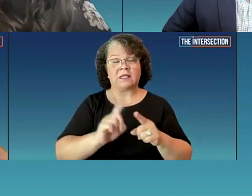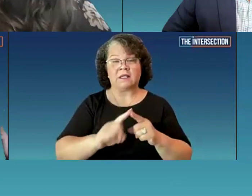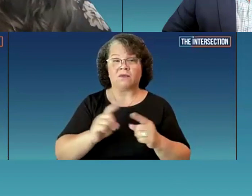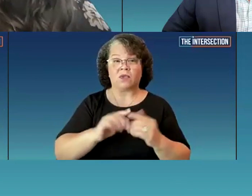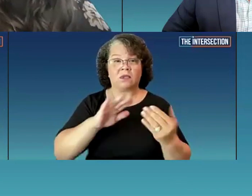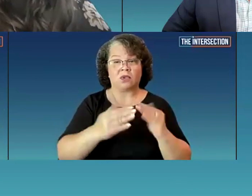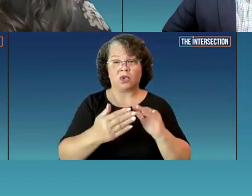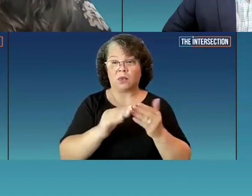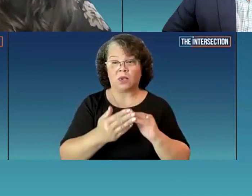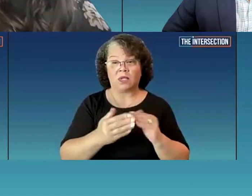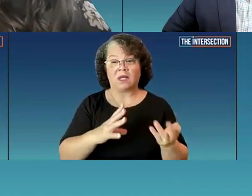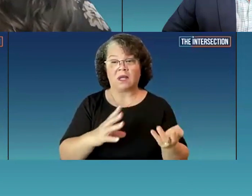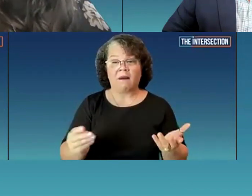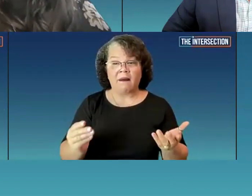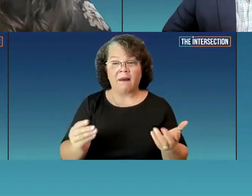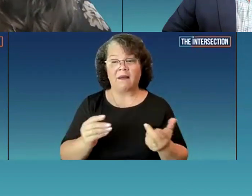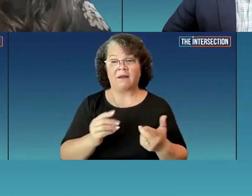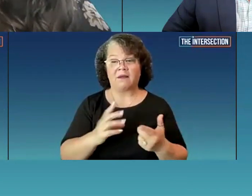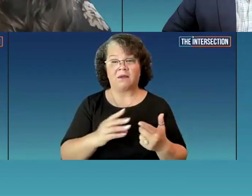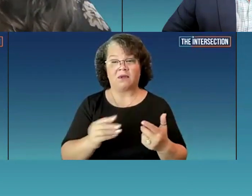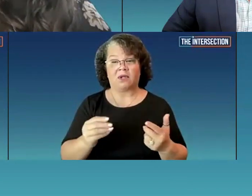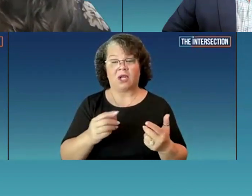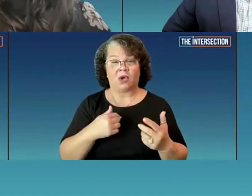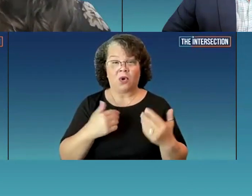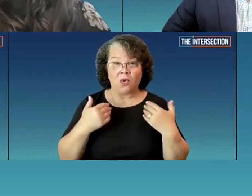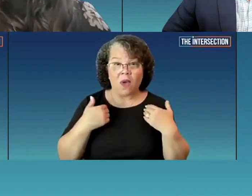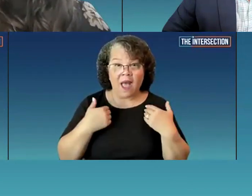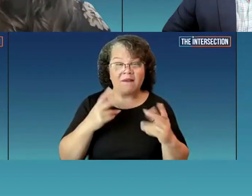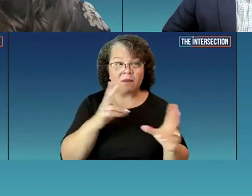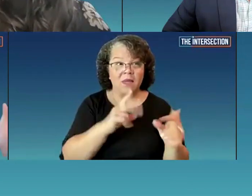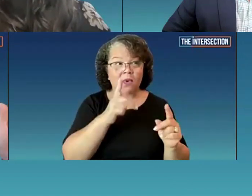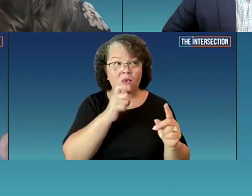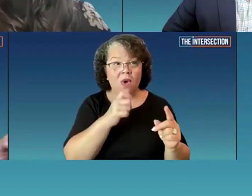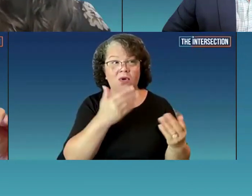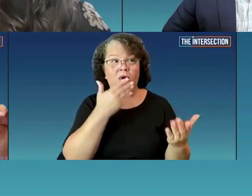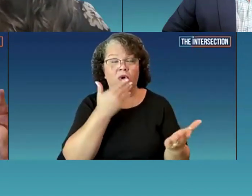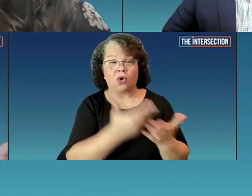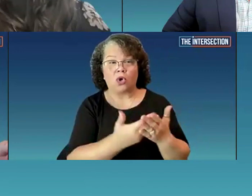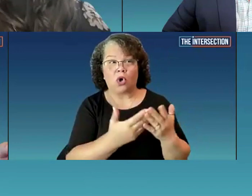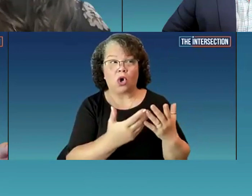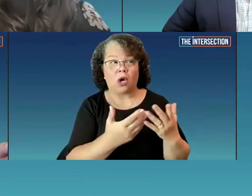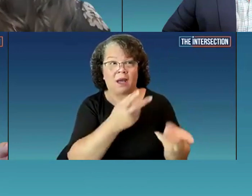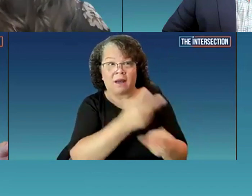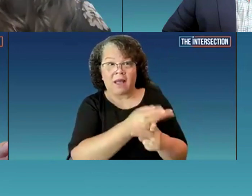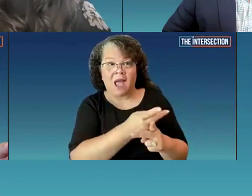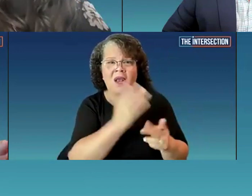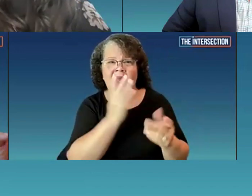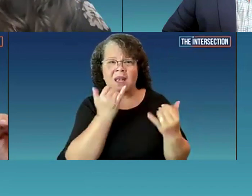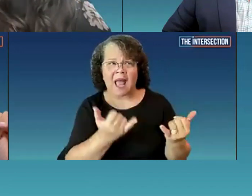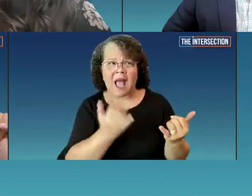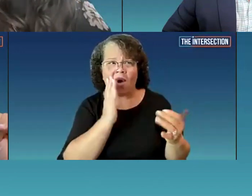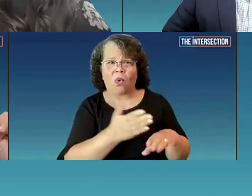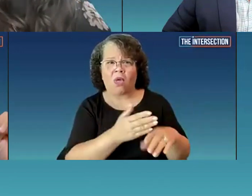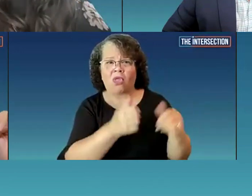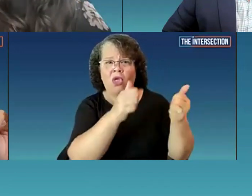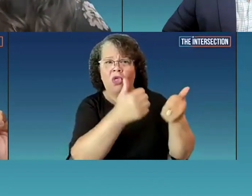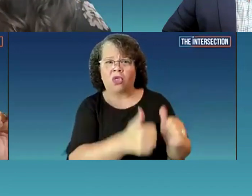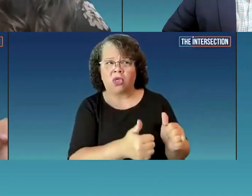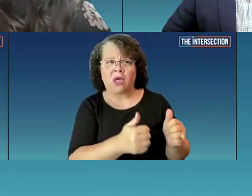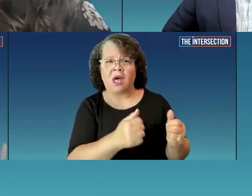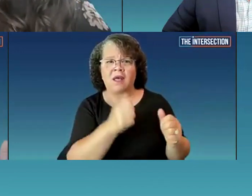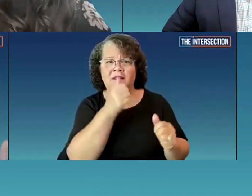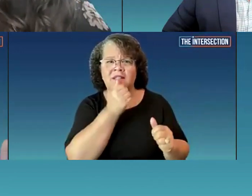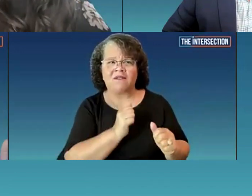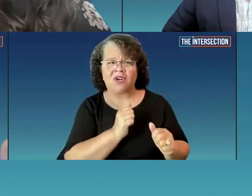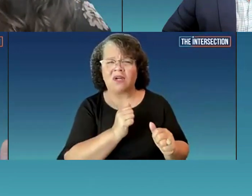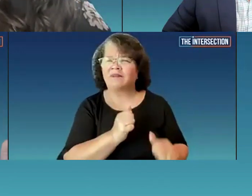communities, then people who are getting good care now are going to suffer. That is horse manure. And